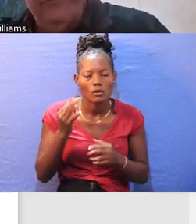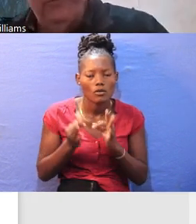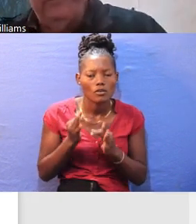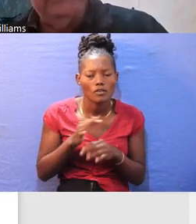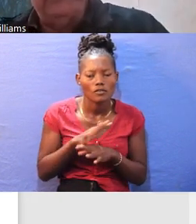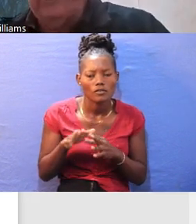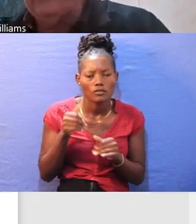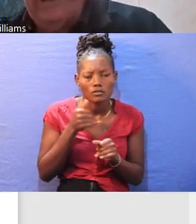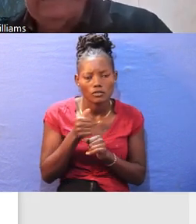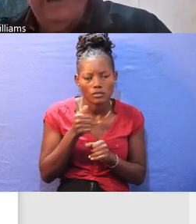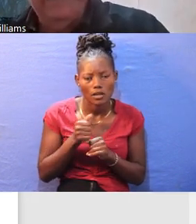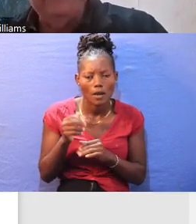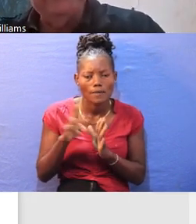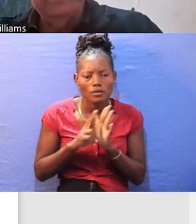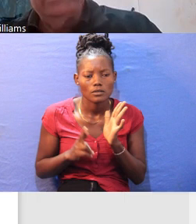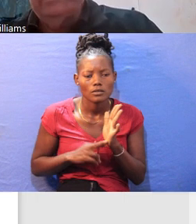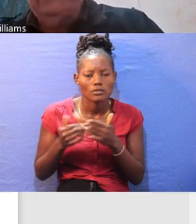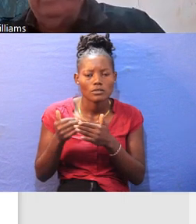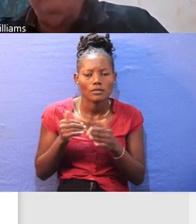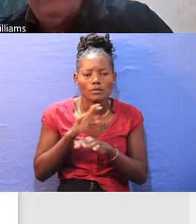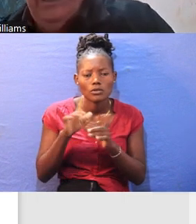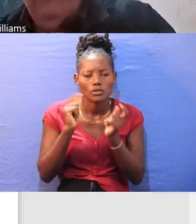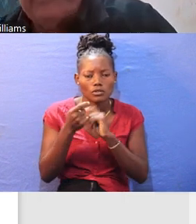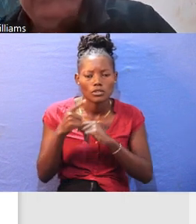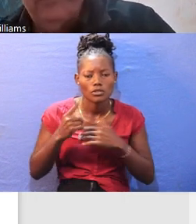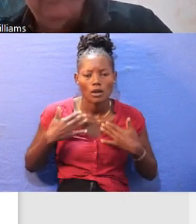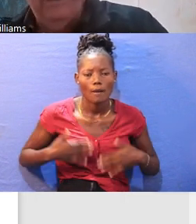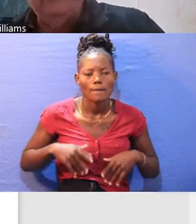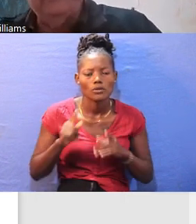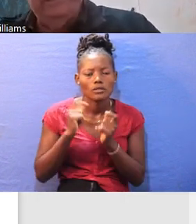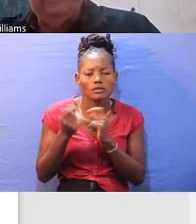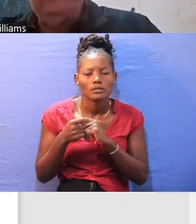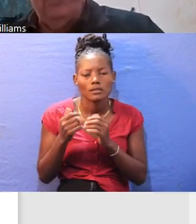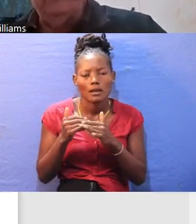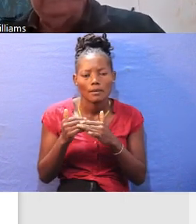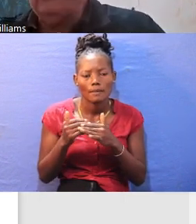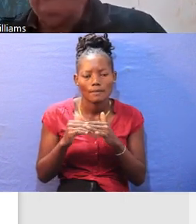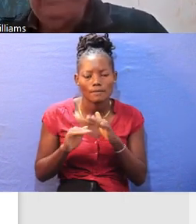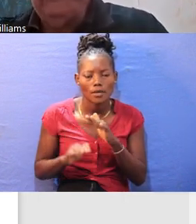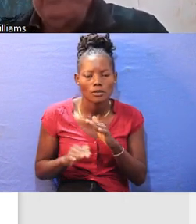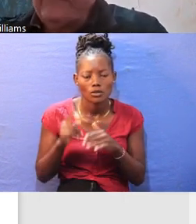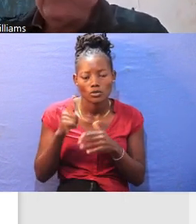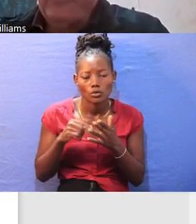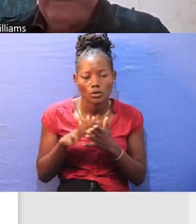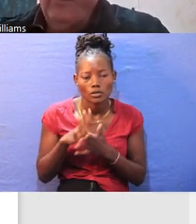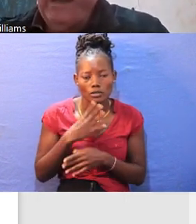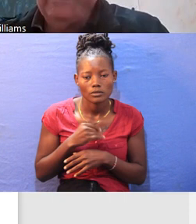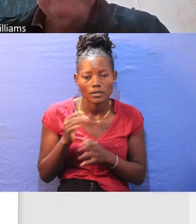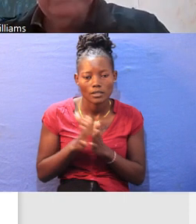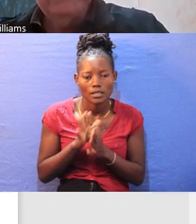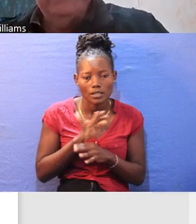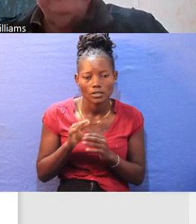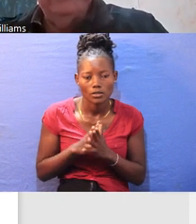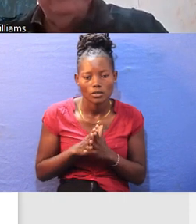said before. Don't change your body type beyond what the sport requires, and don't get too fatigued. So you have to train in a